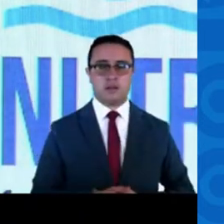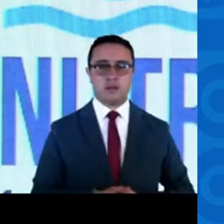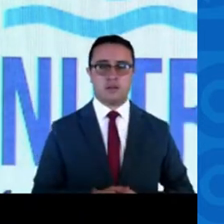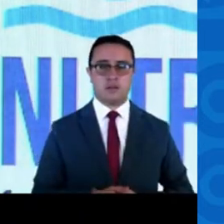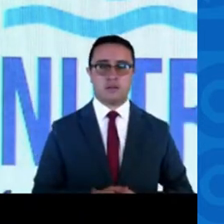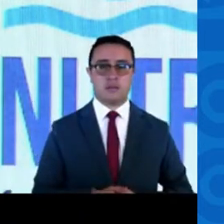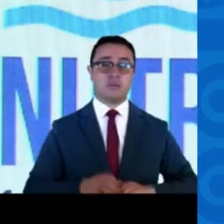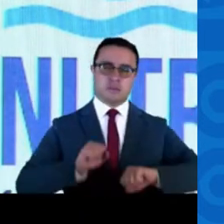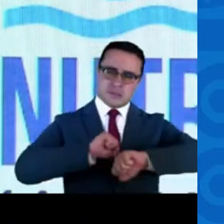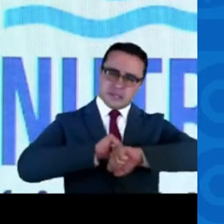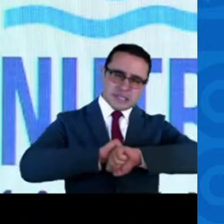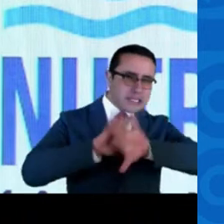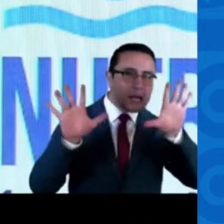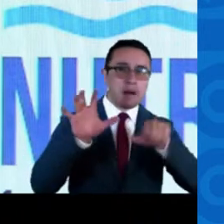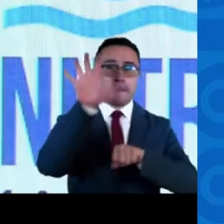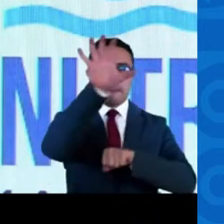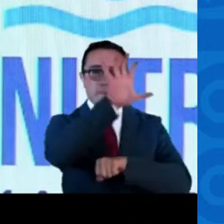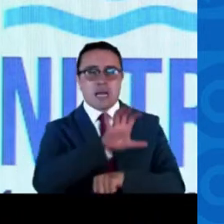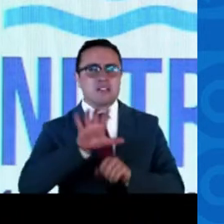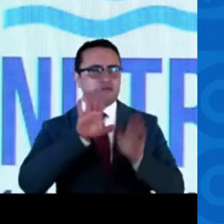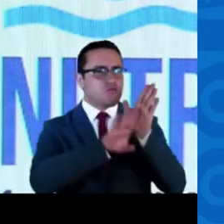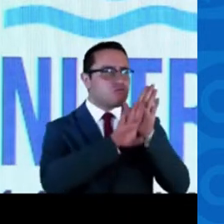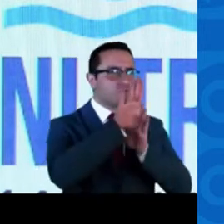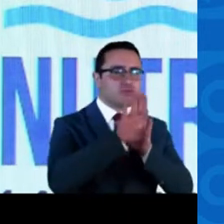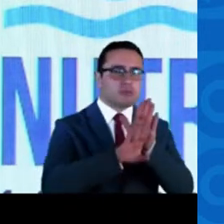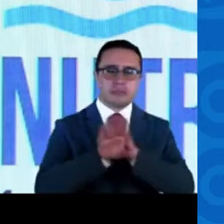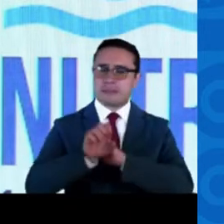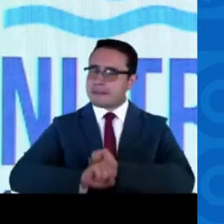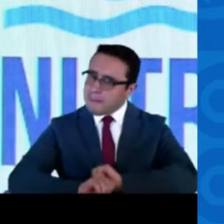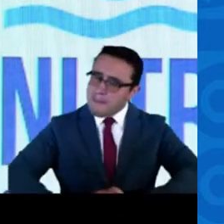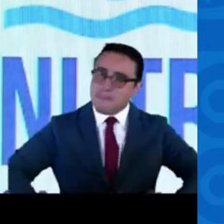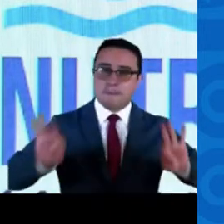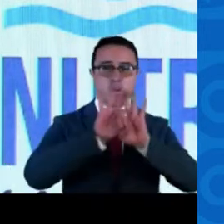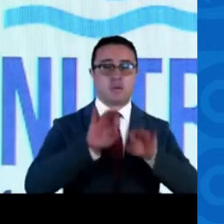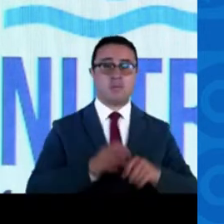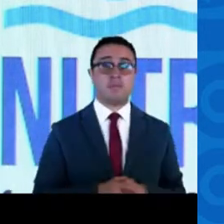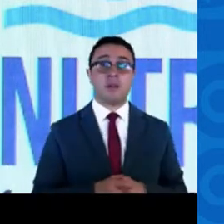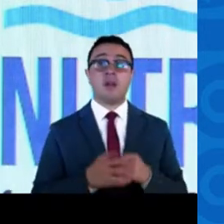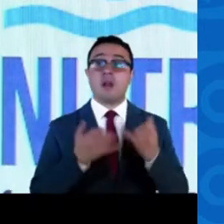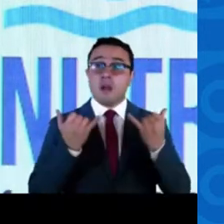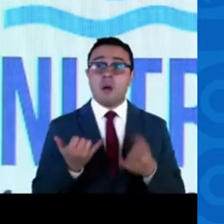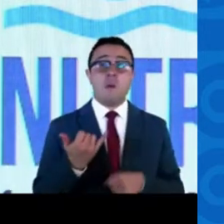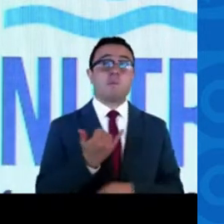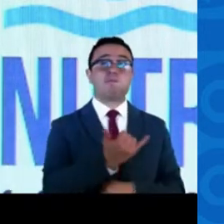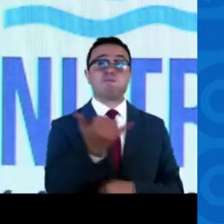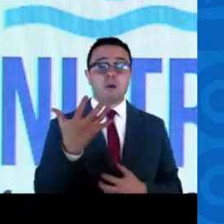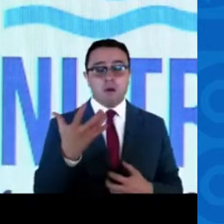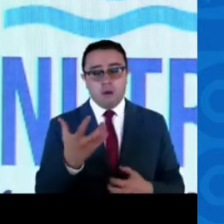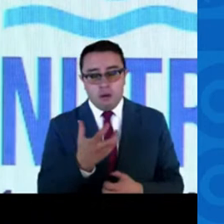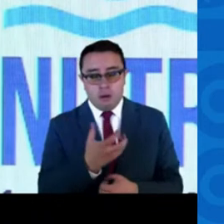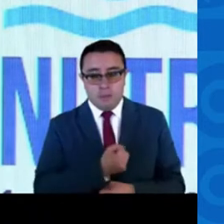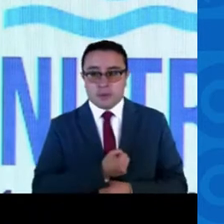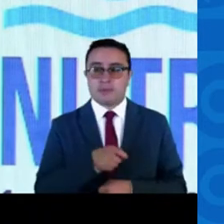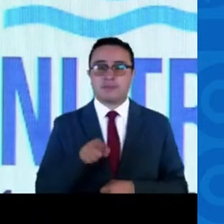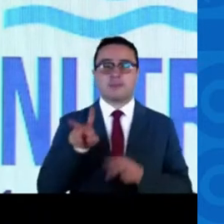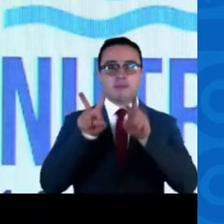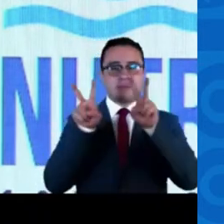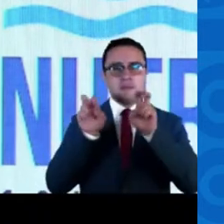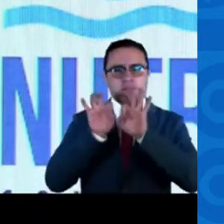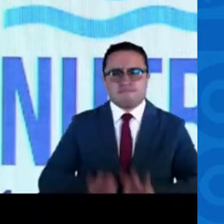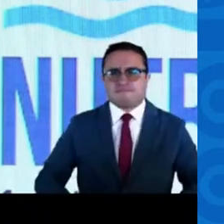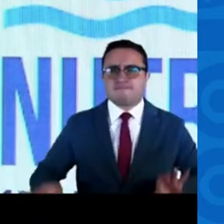the priorities for the social development of our country. The fight against hunger is today more than ever